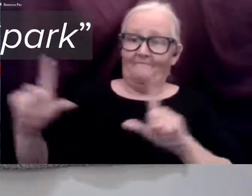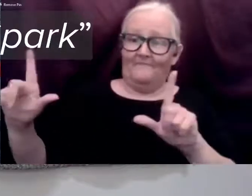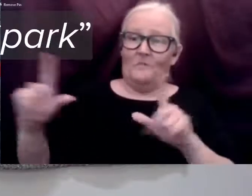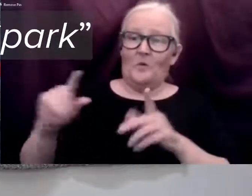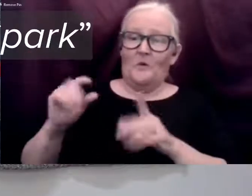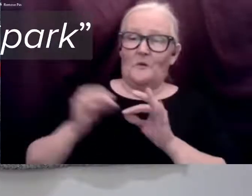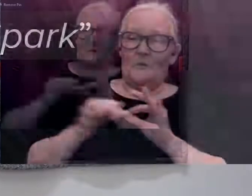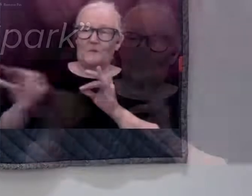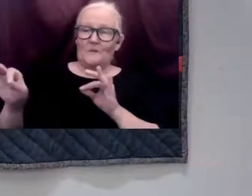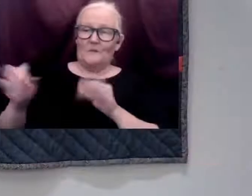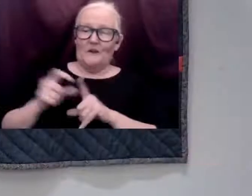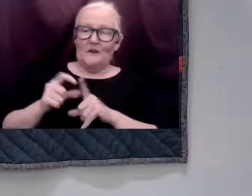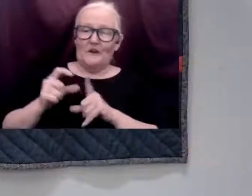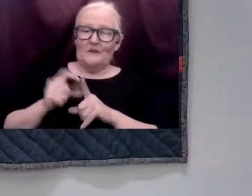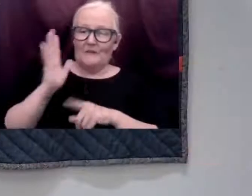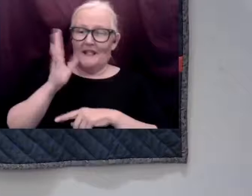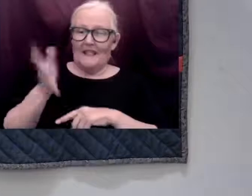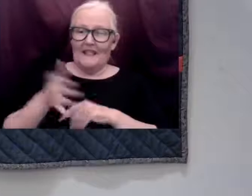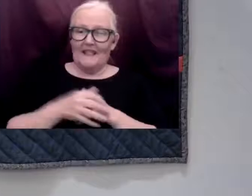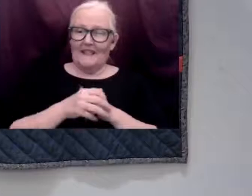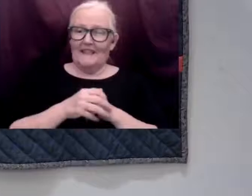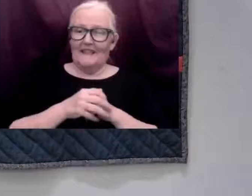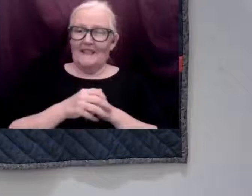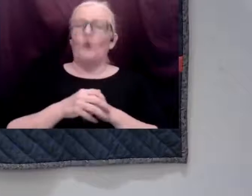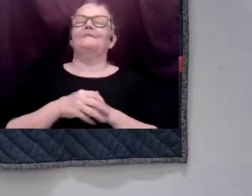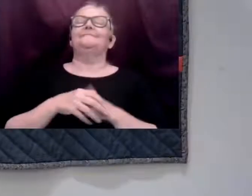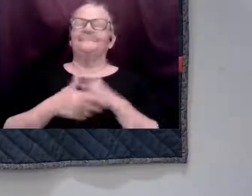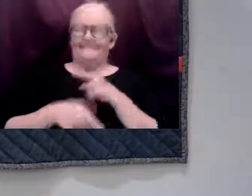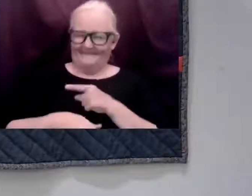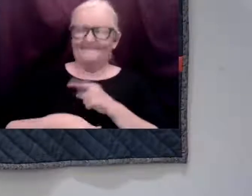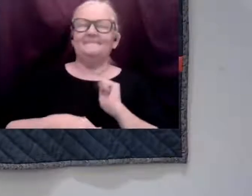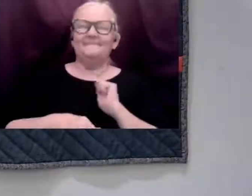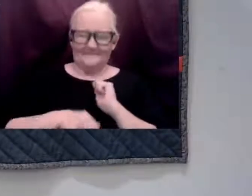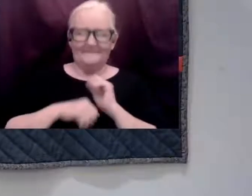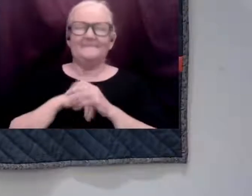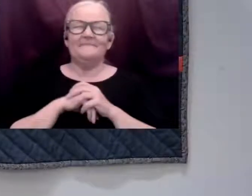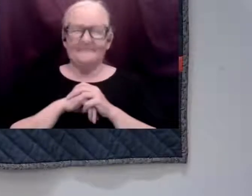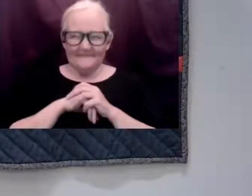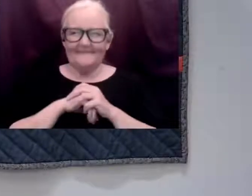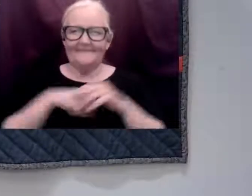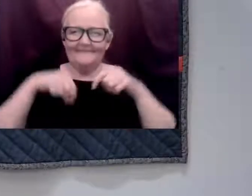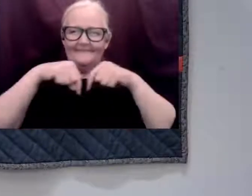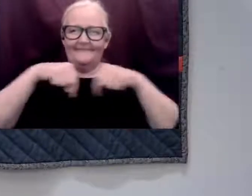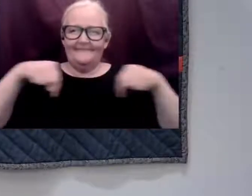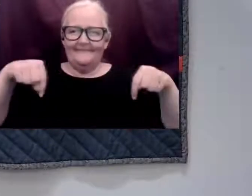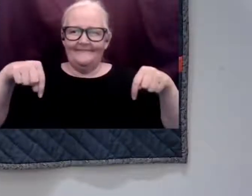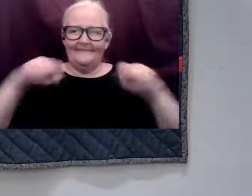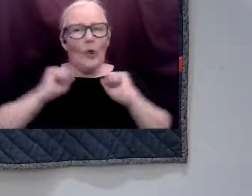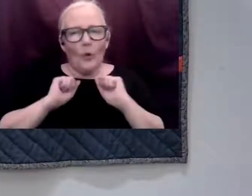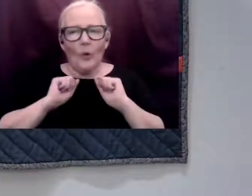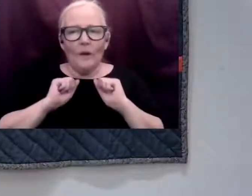They don't. There we go. Oh, almost. One slide back.